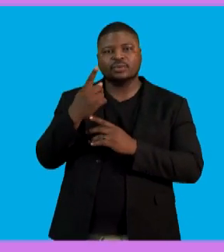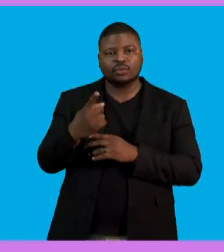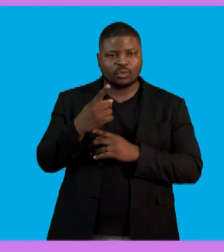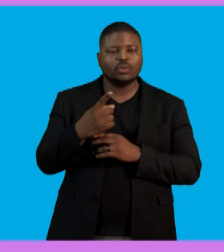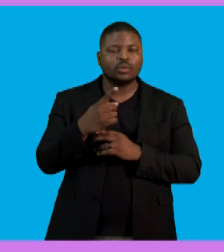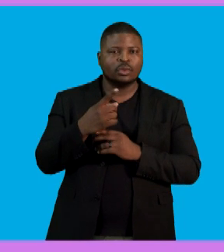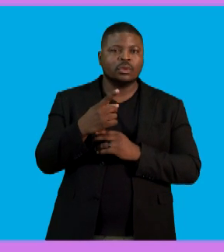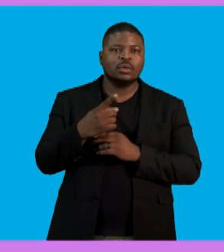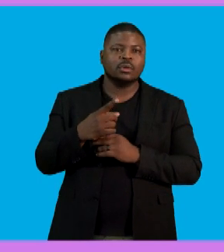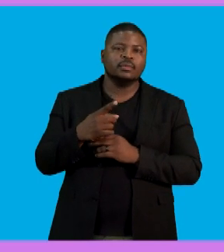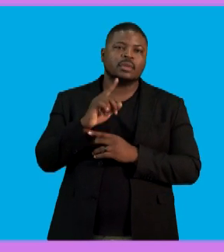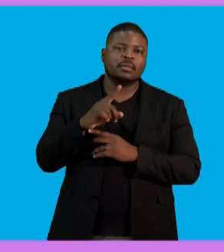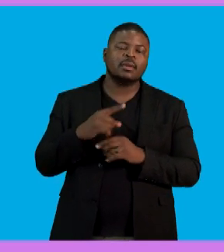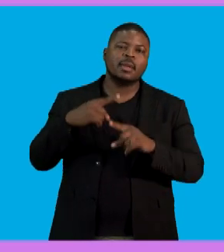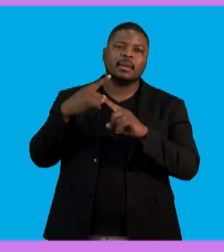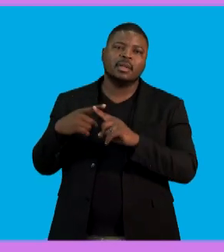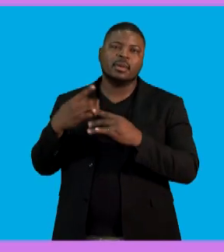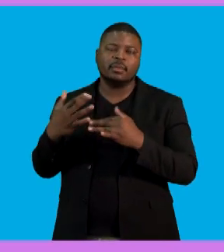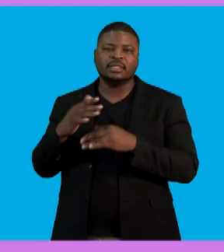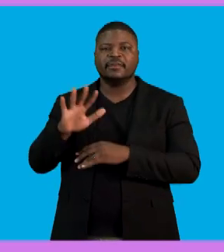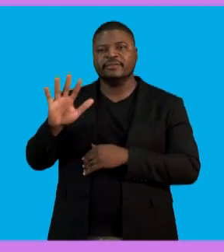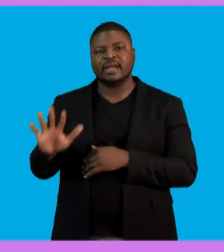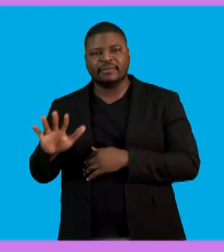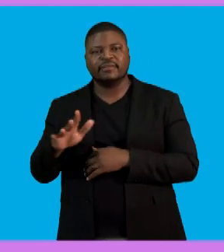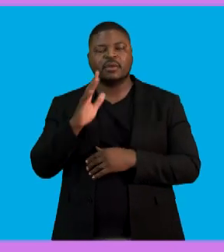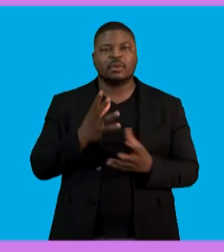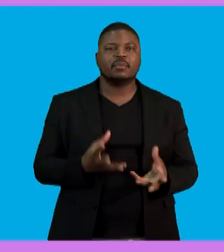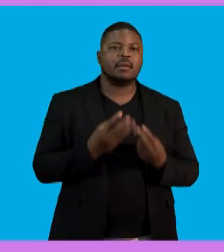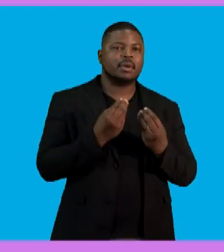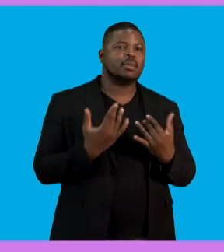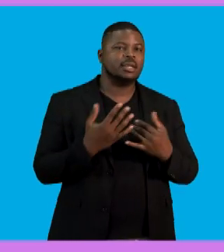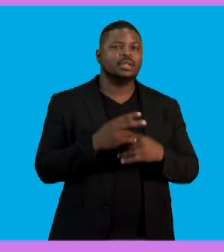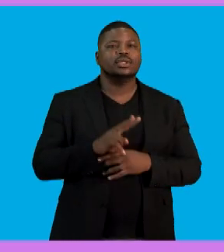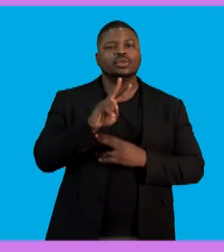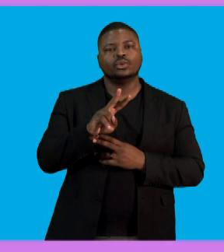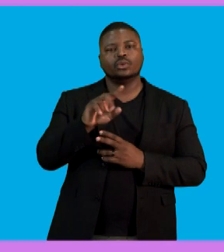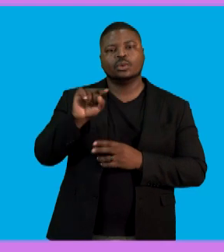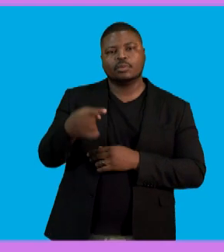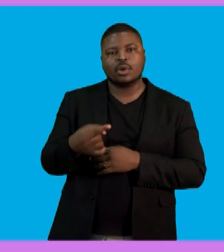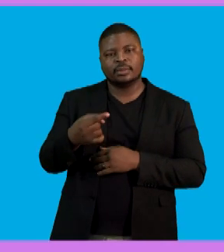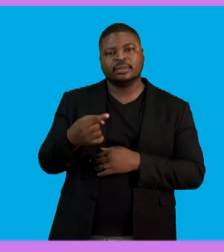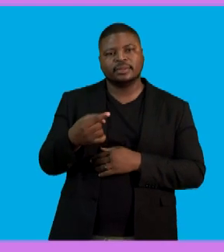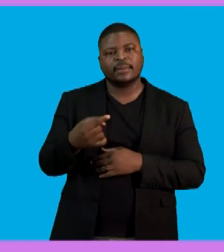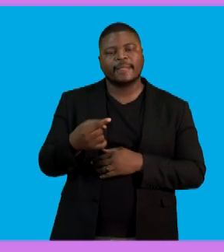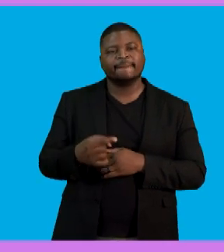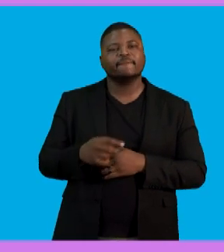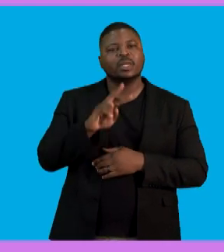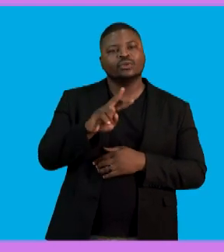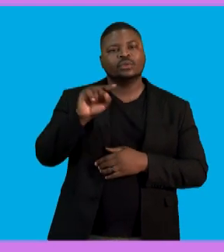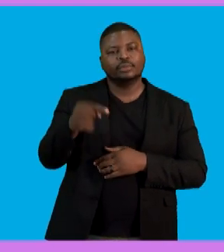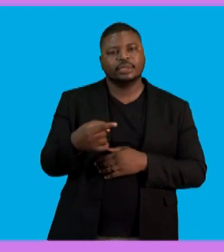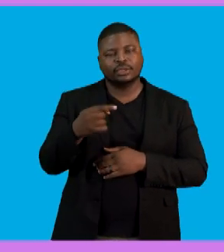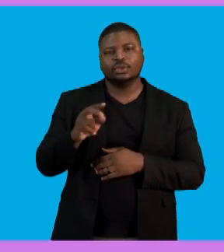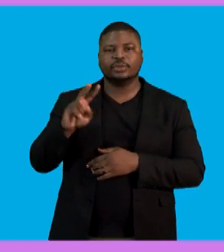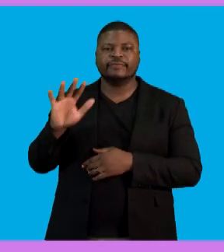it gives you 0.5, which is 1 over 2. Then you multiply it by 5, which gives you 2. It's actually half